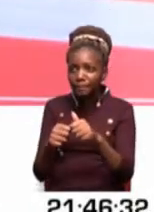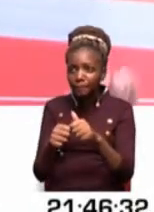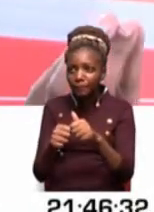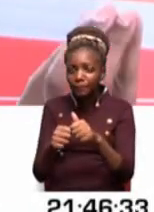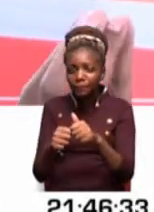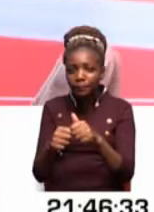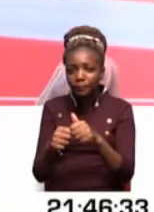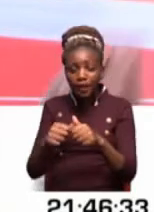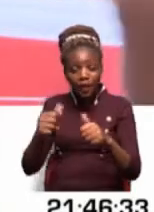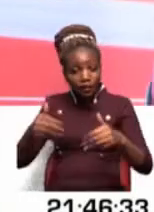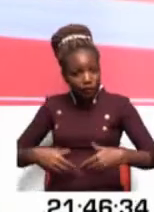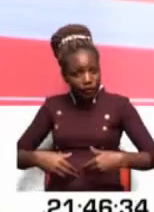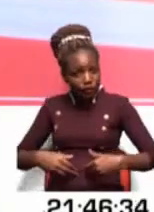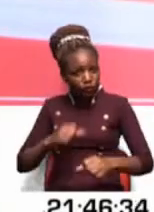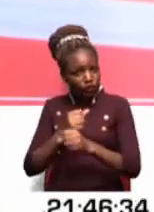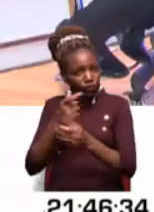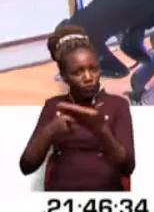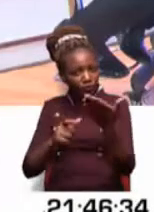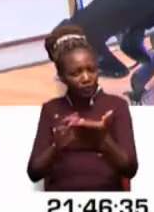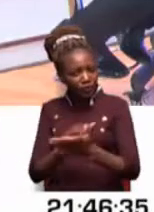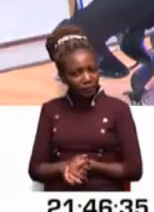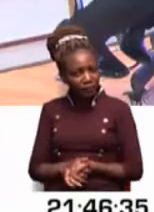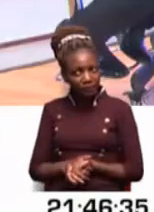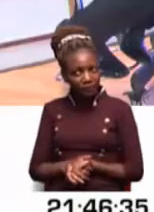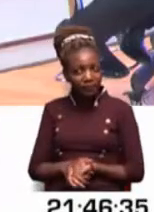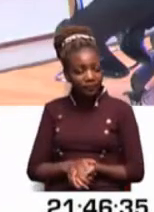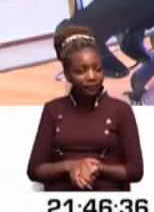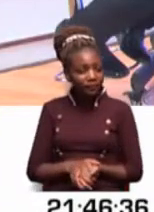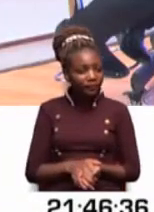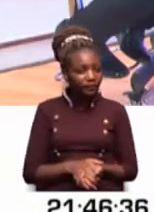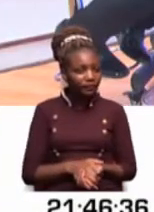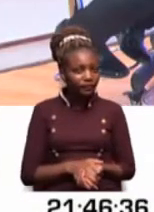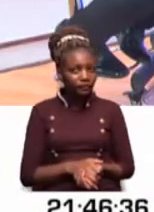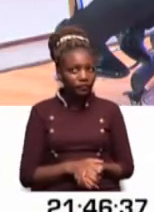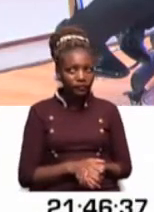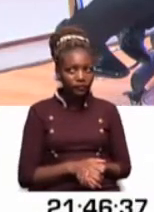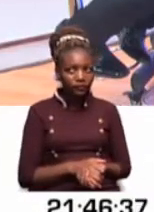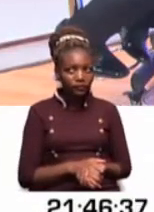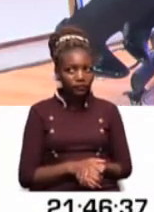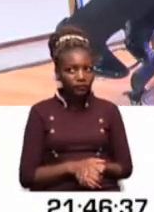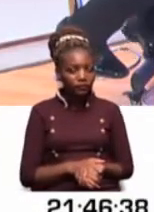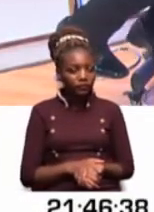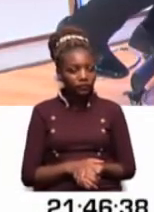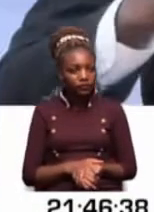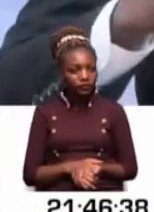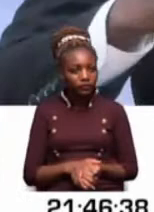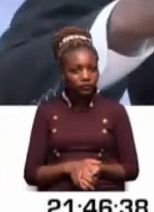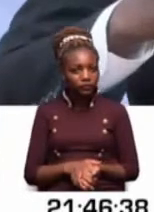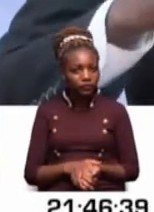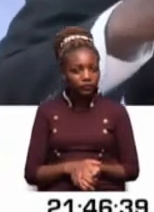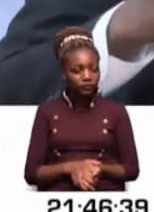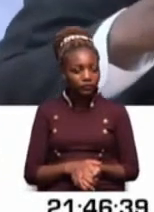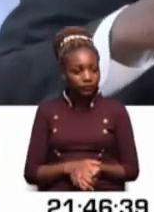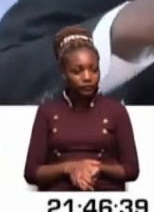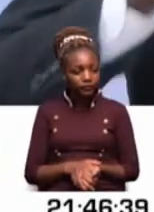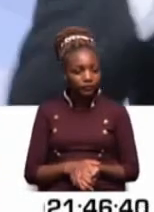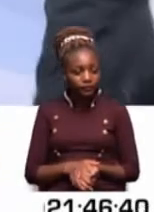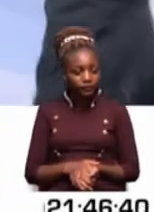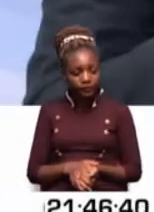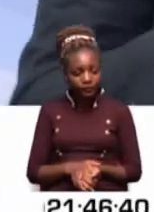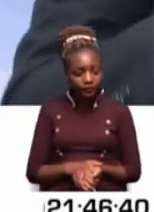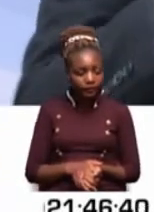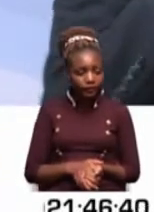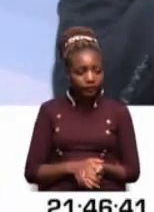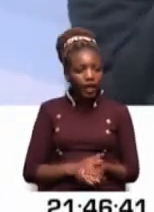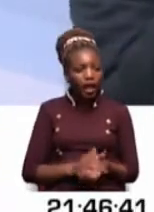up to do tomorrow. Benji, let me ask you this question before we go for a break. Often, in a progressive democracy, one will assume